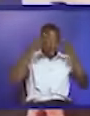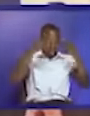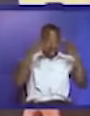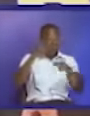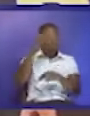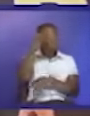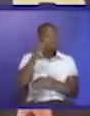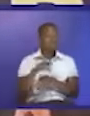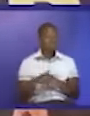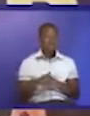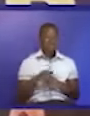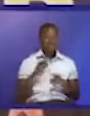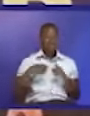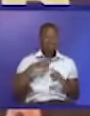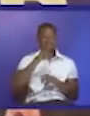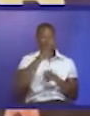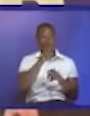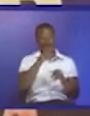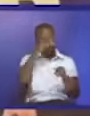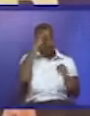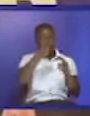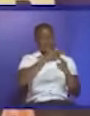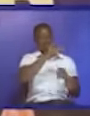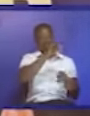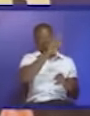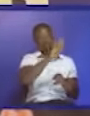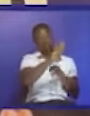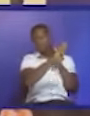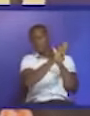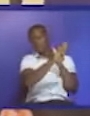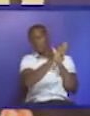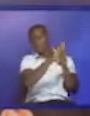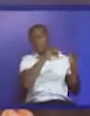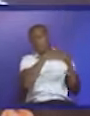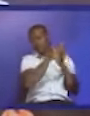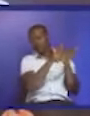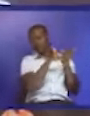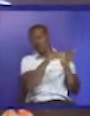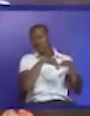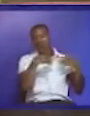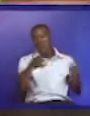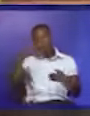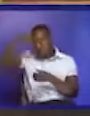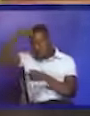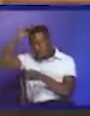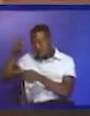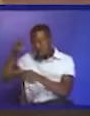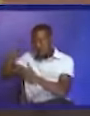for you. Like Job in the Bible, or like Daniel in the lion's den,